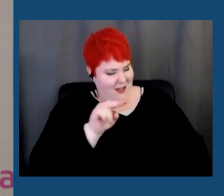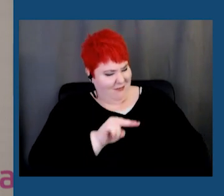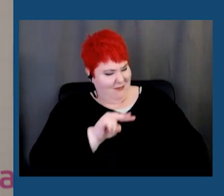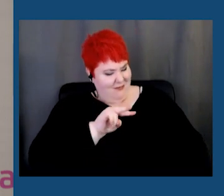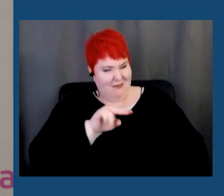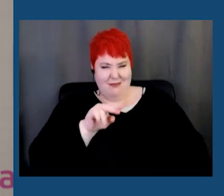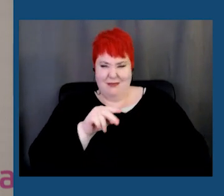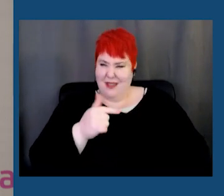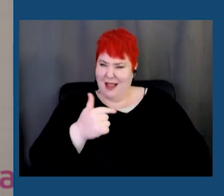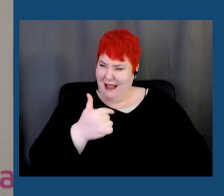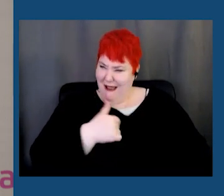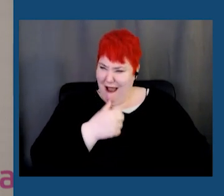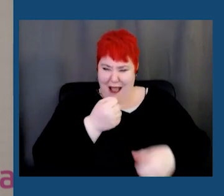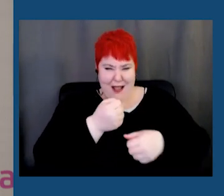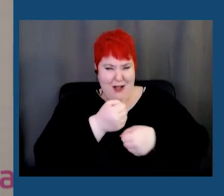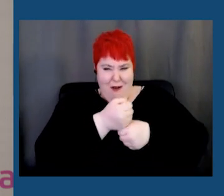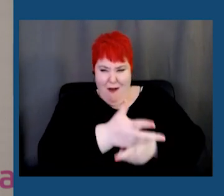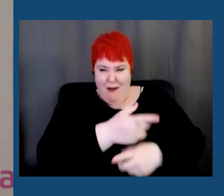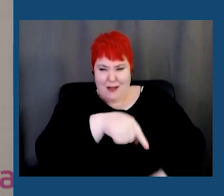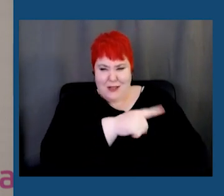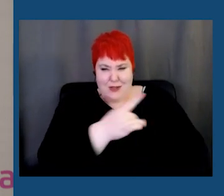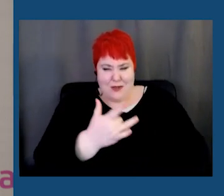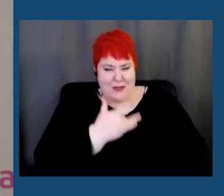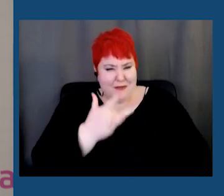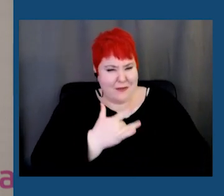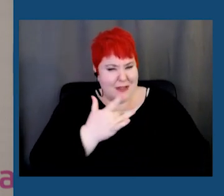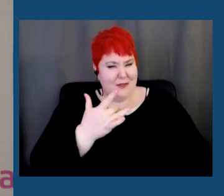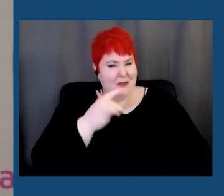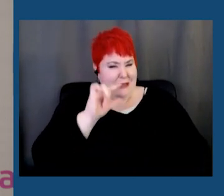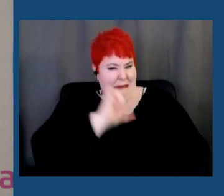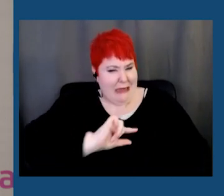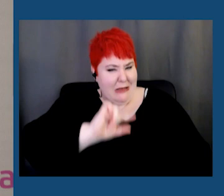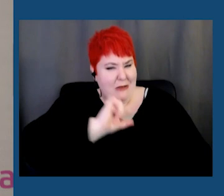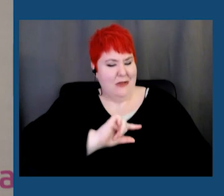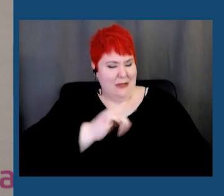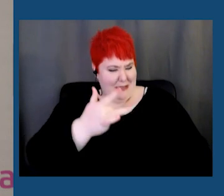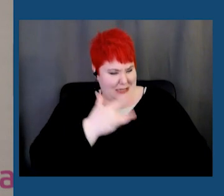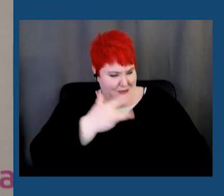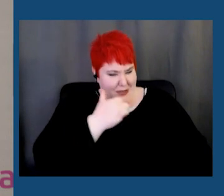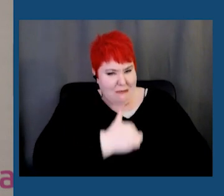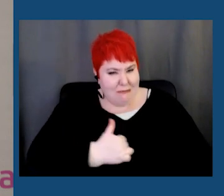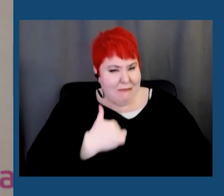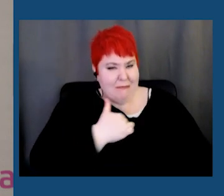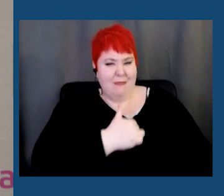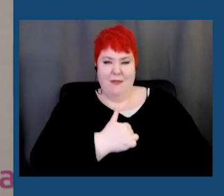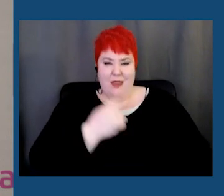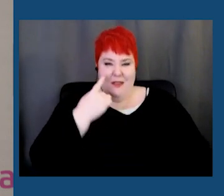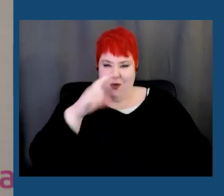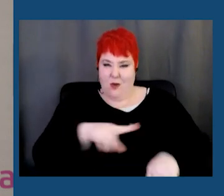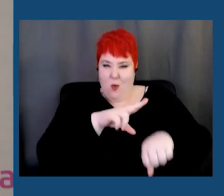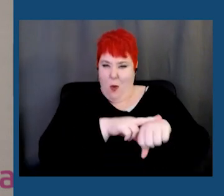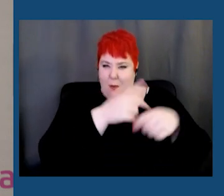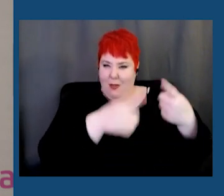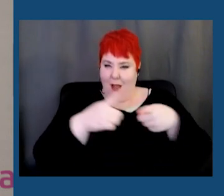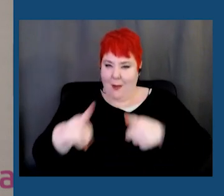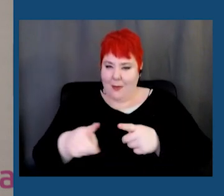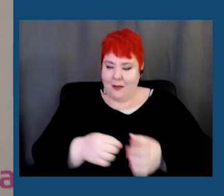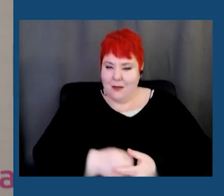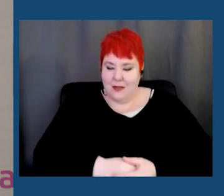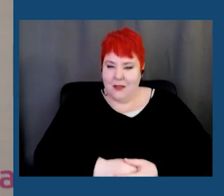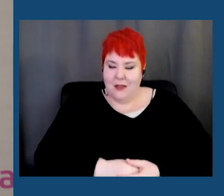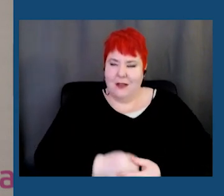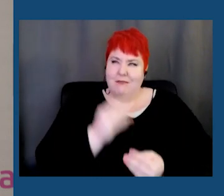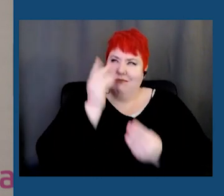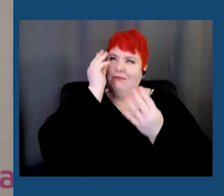or did caused patients to assume guilt for entirely neutral occurrences that are outside their control. I tried saying